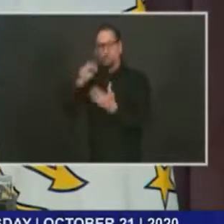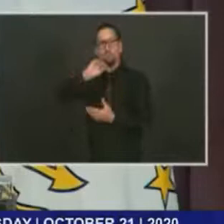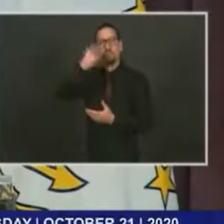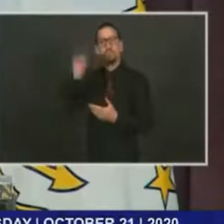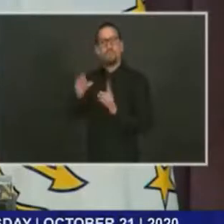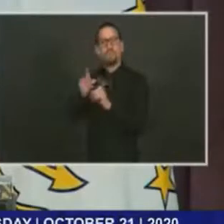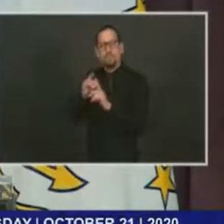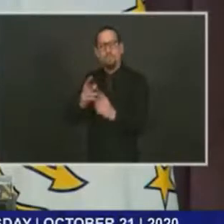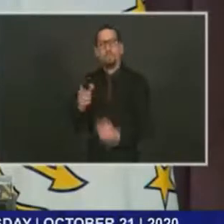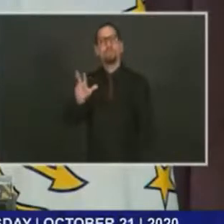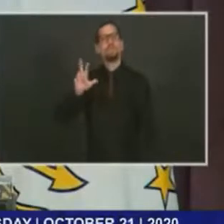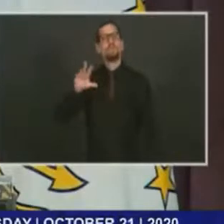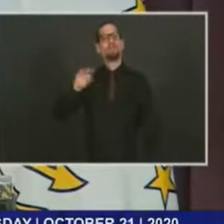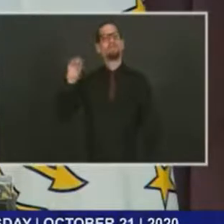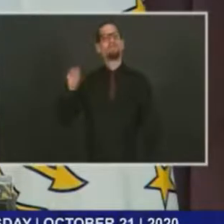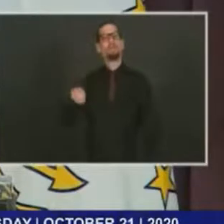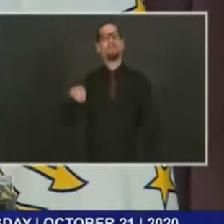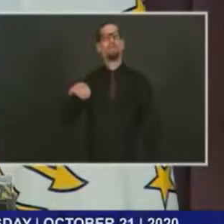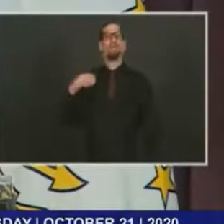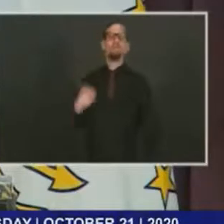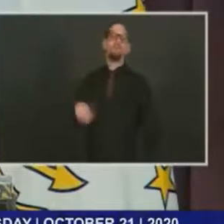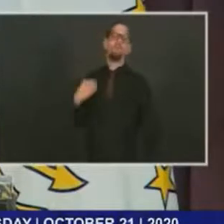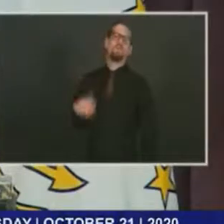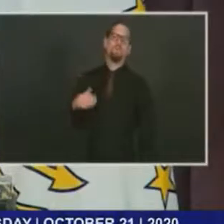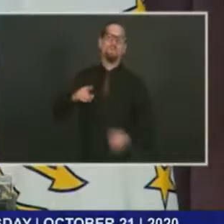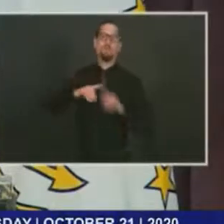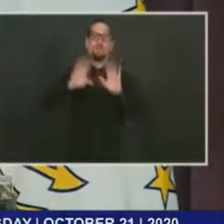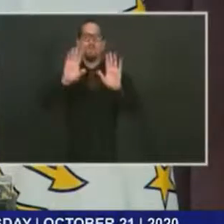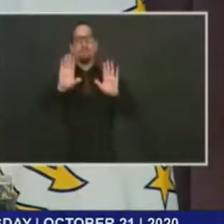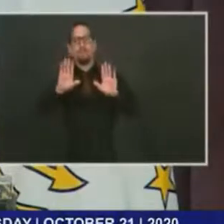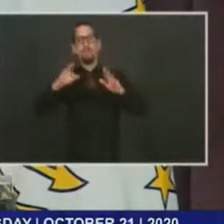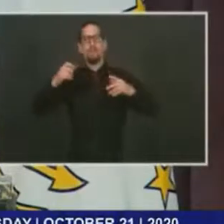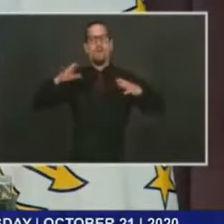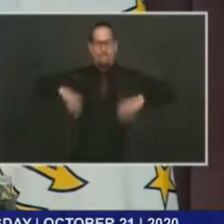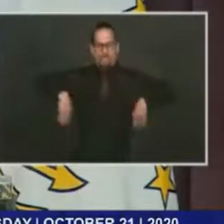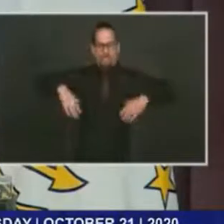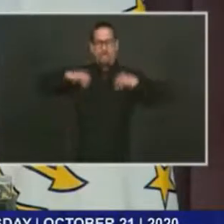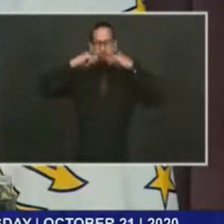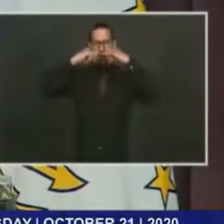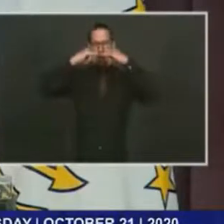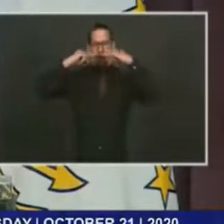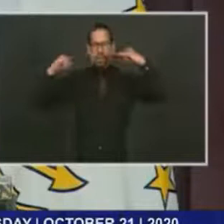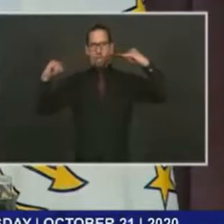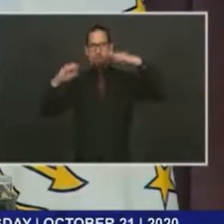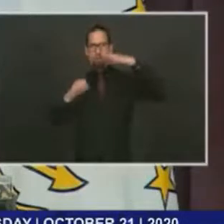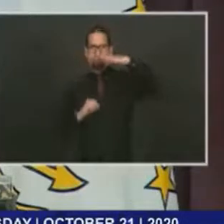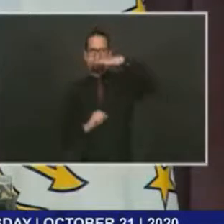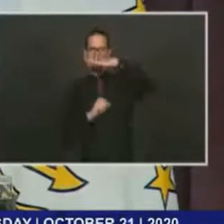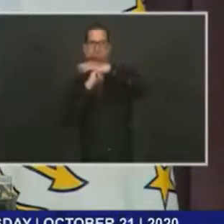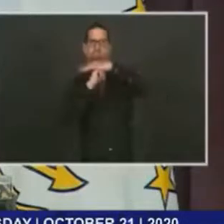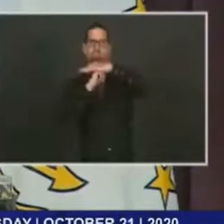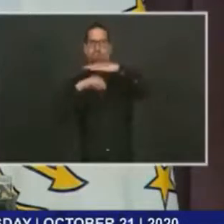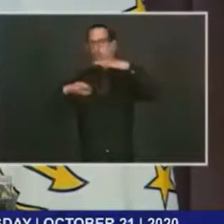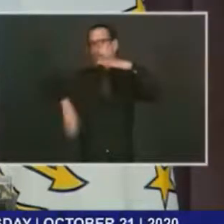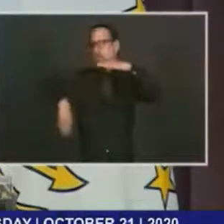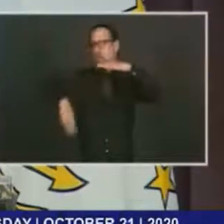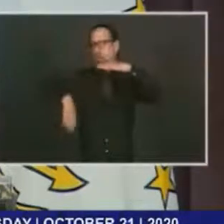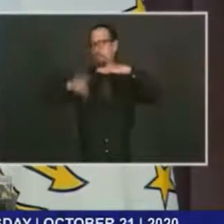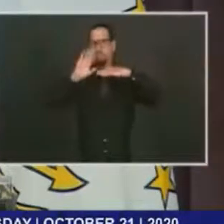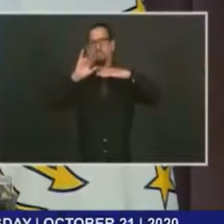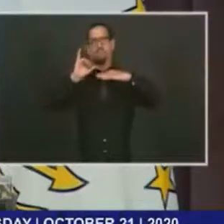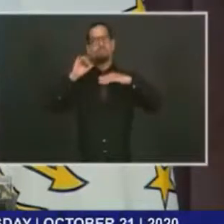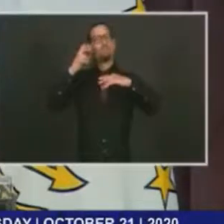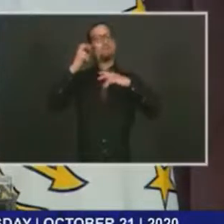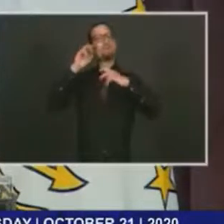However, we haven't yet crossed that threshold where we would be into what some people are saying is a second